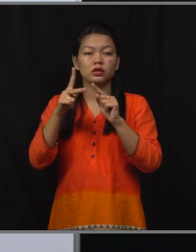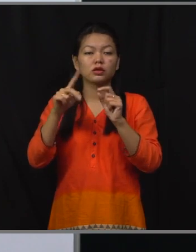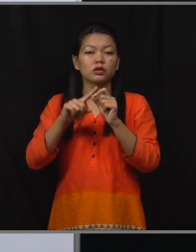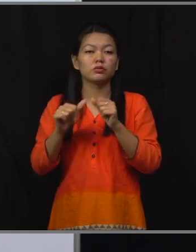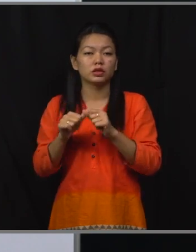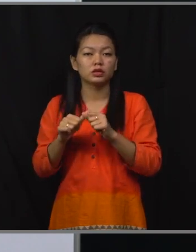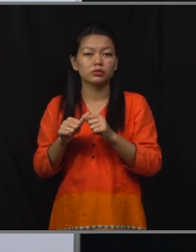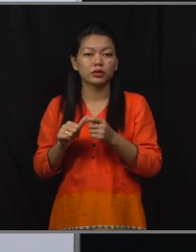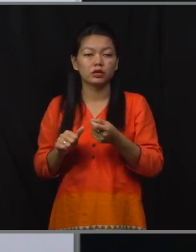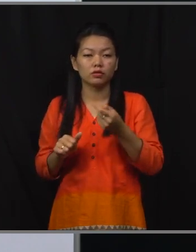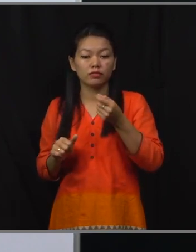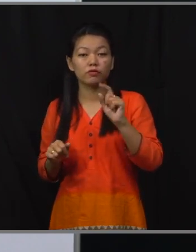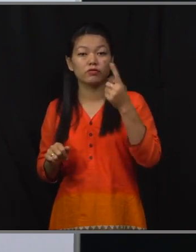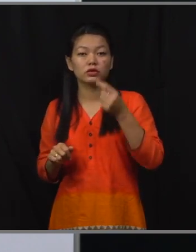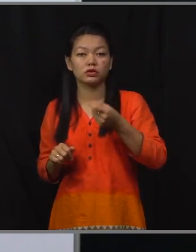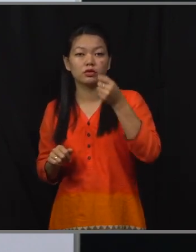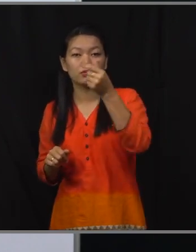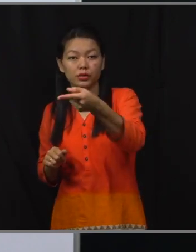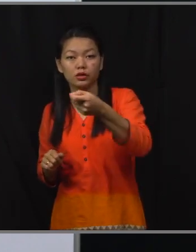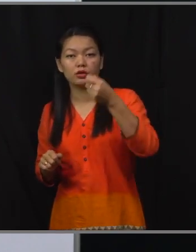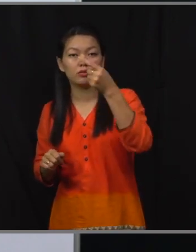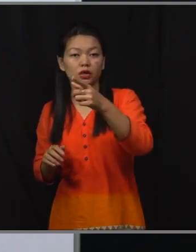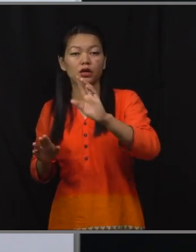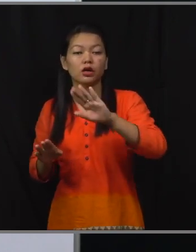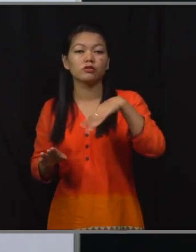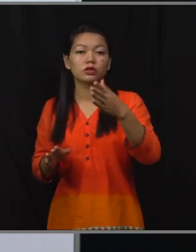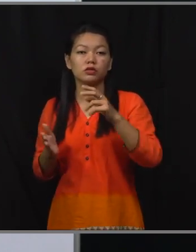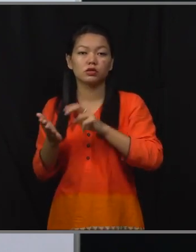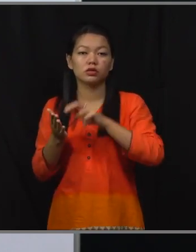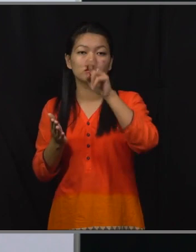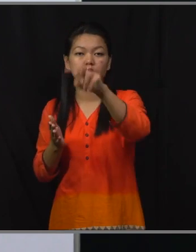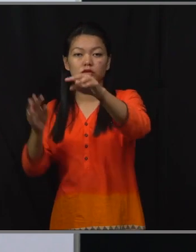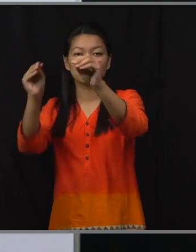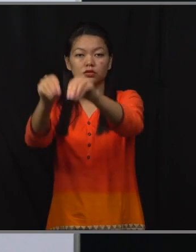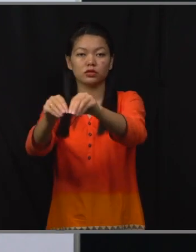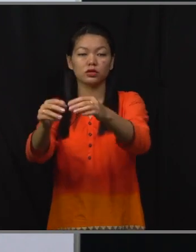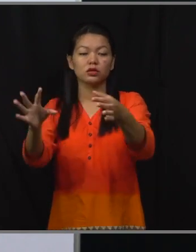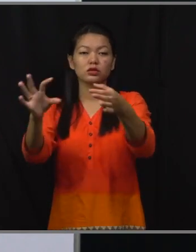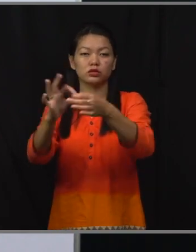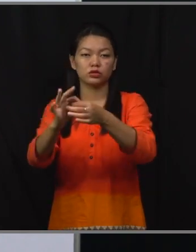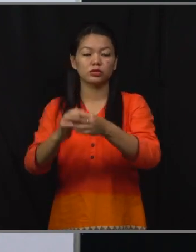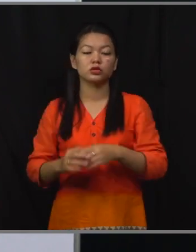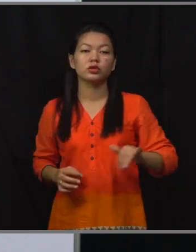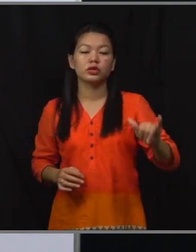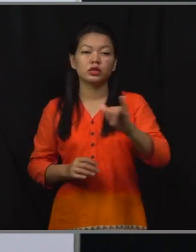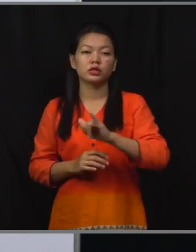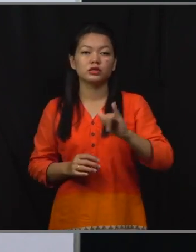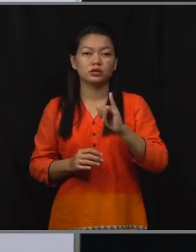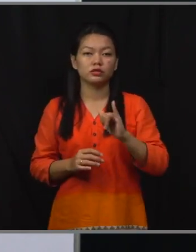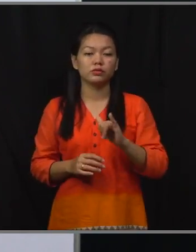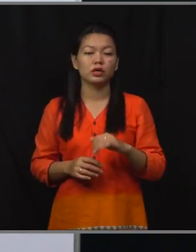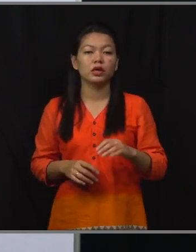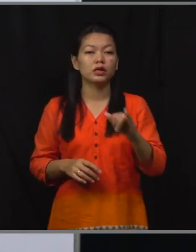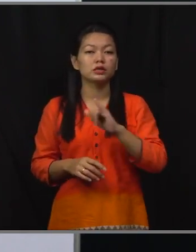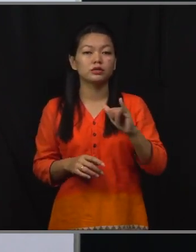fees. Therefore, when the money is paid, it is received and treated as a revenue, as a source of